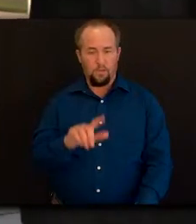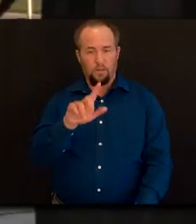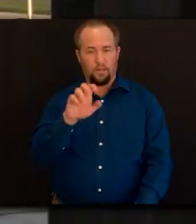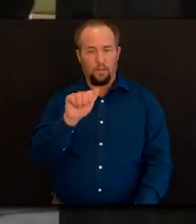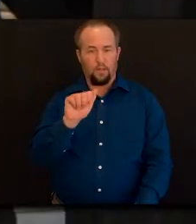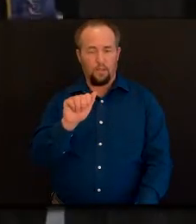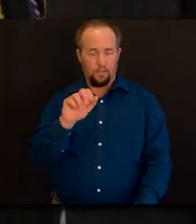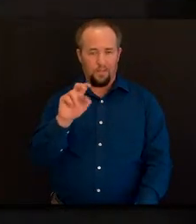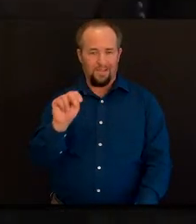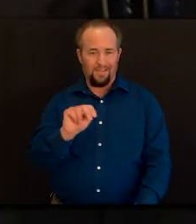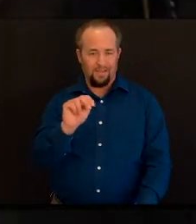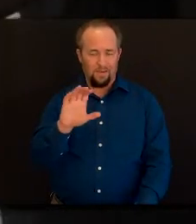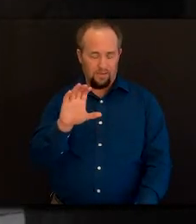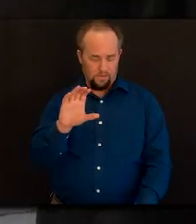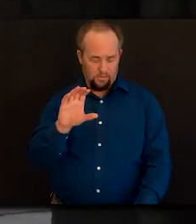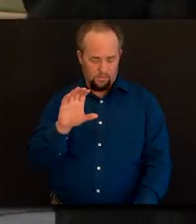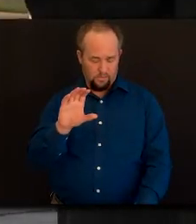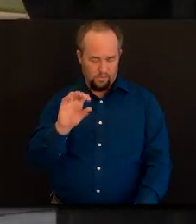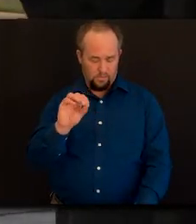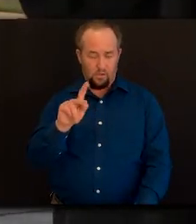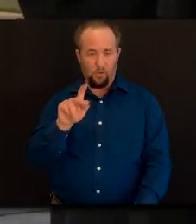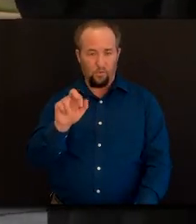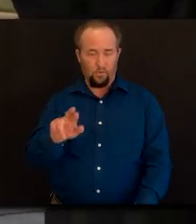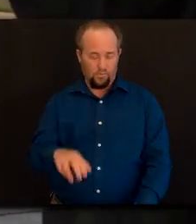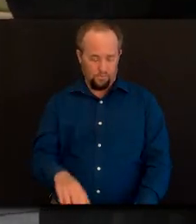Leah N. Coker.